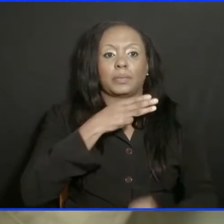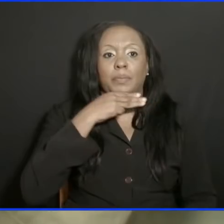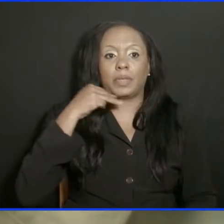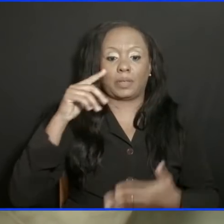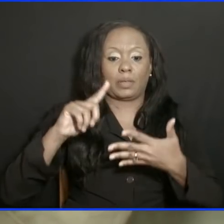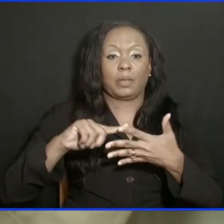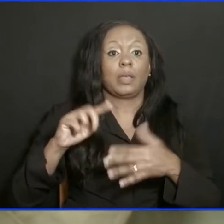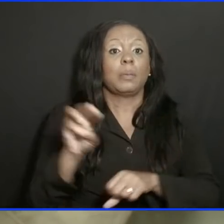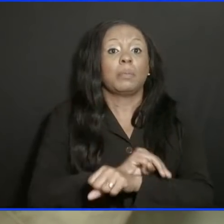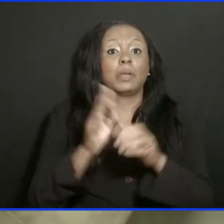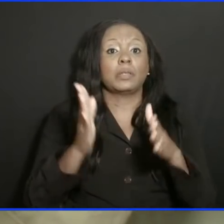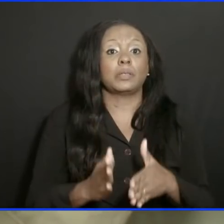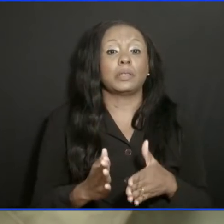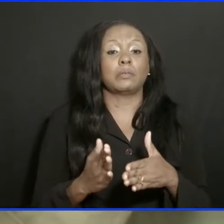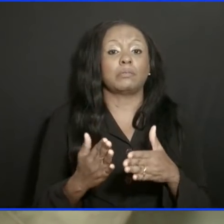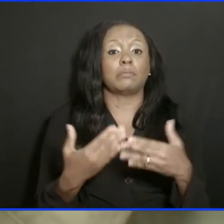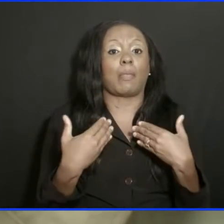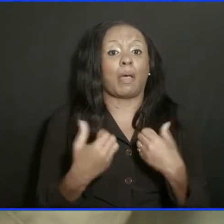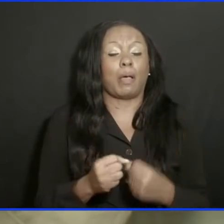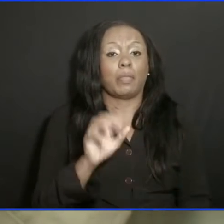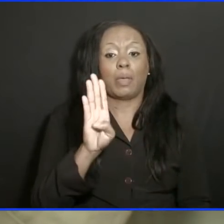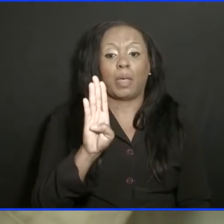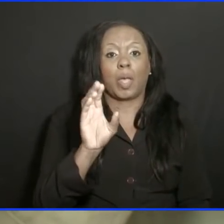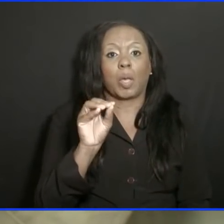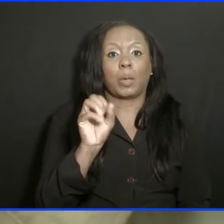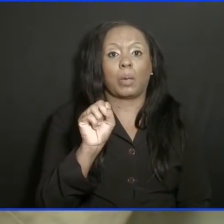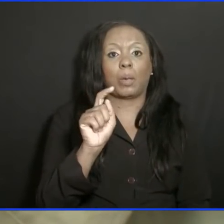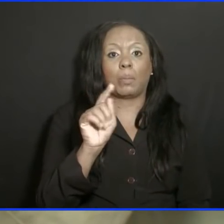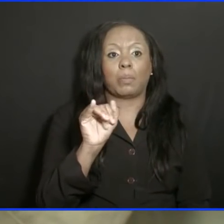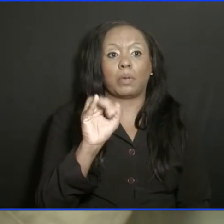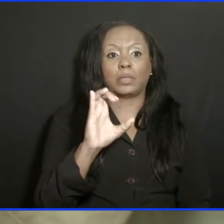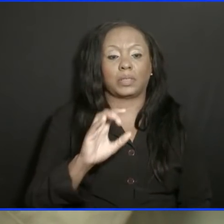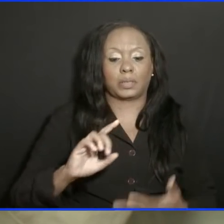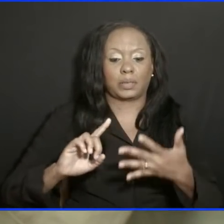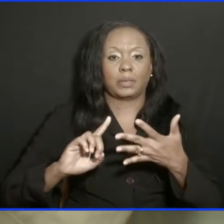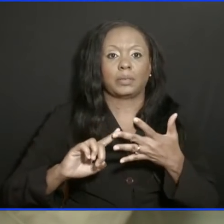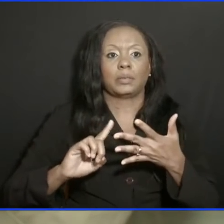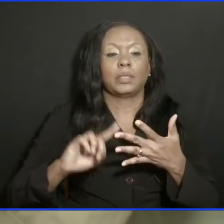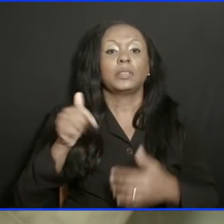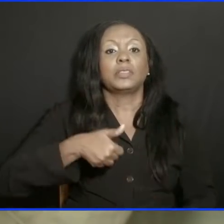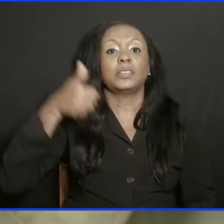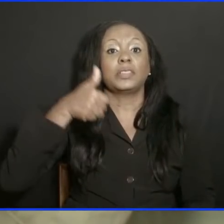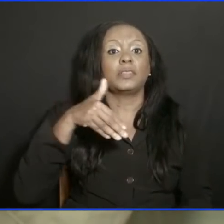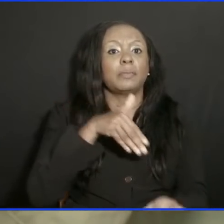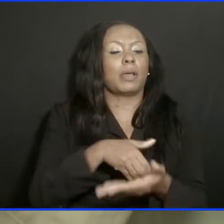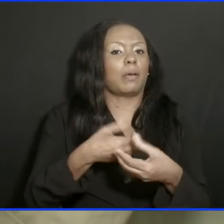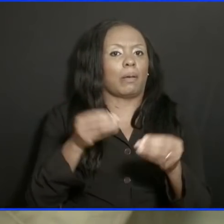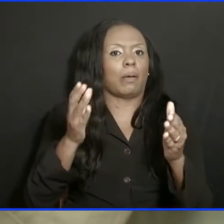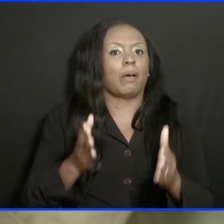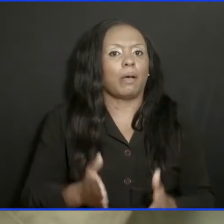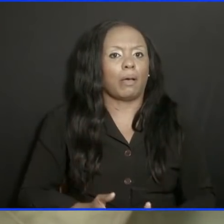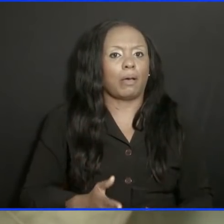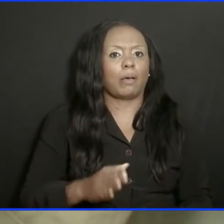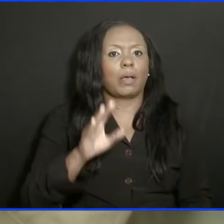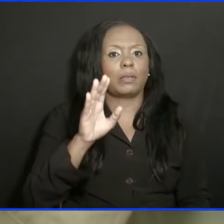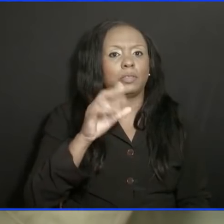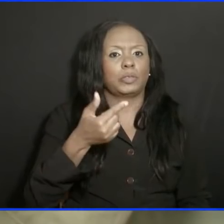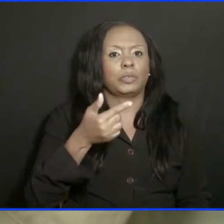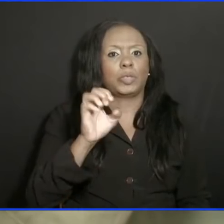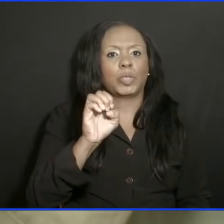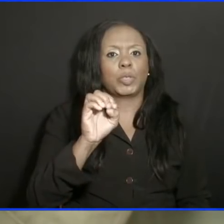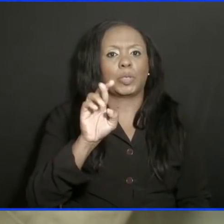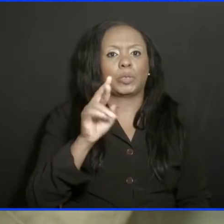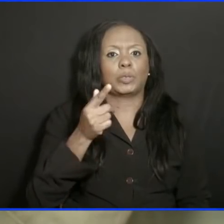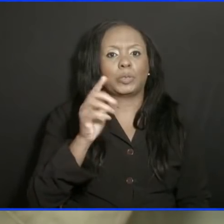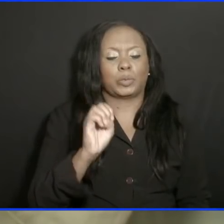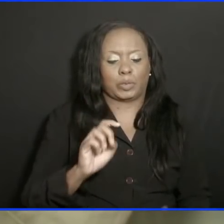the Minister of Health and Wellness, Lieutenant Colonel the Most Honorable Jeffrey Bostic, the Chief Medical Officer, Dr. the Most Honorable Kenneth George,